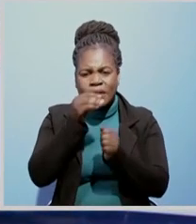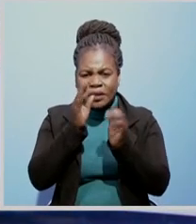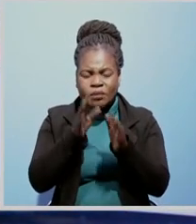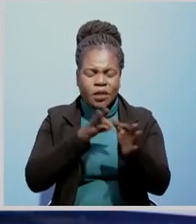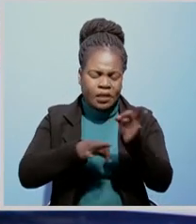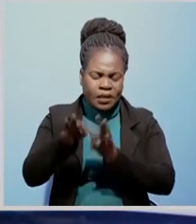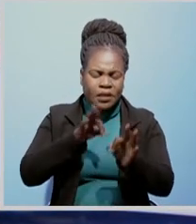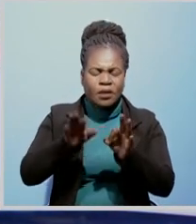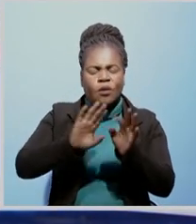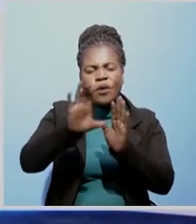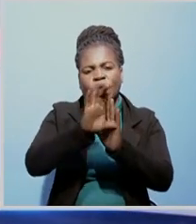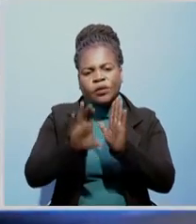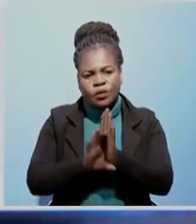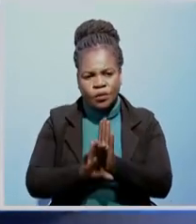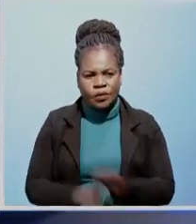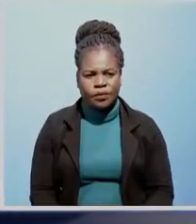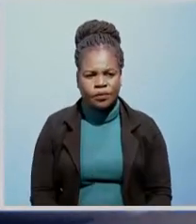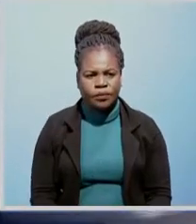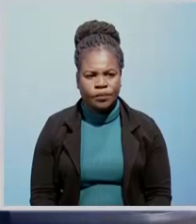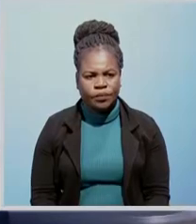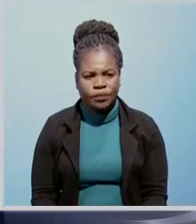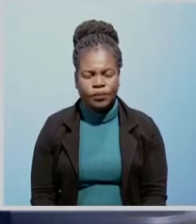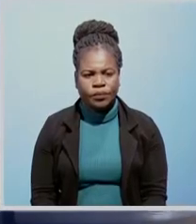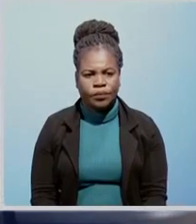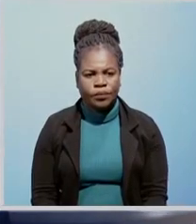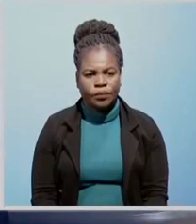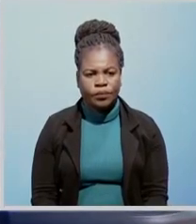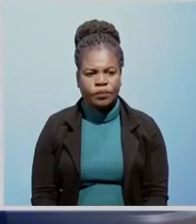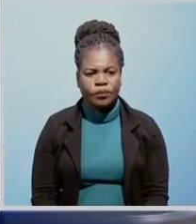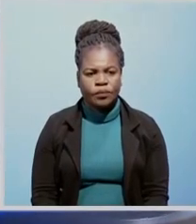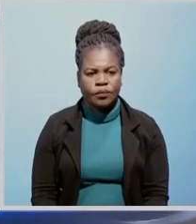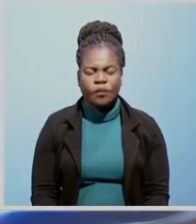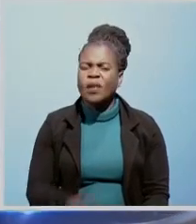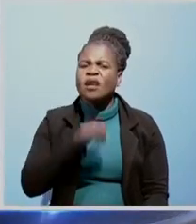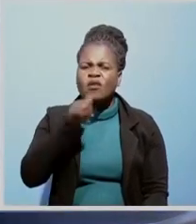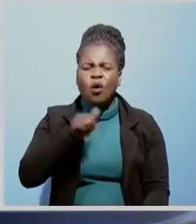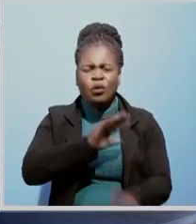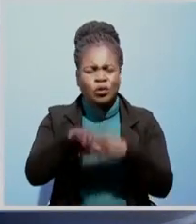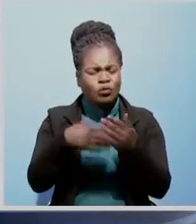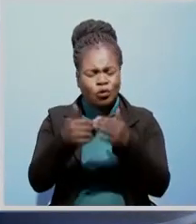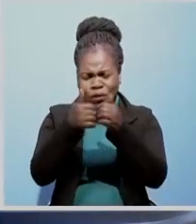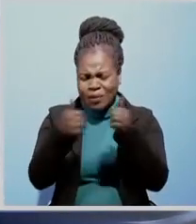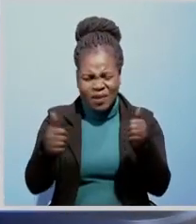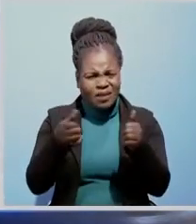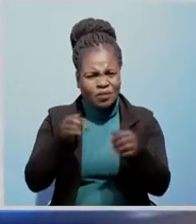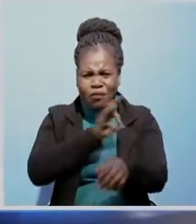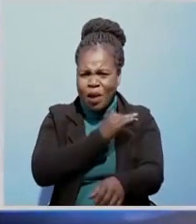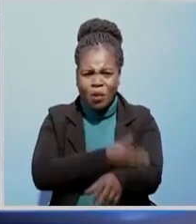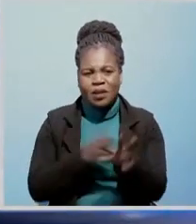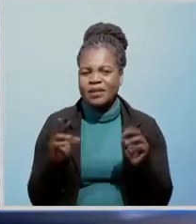Constitution. It's not a total separation of powers. There has never been total separation of